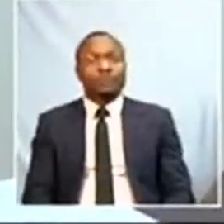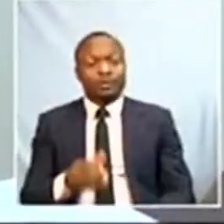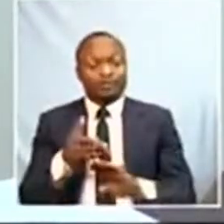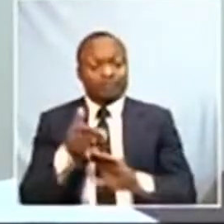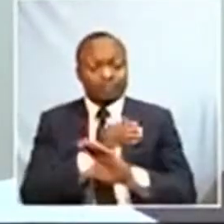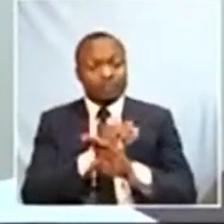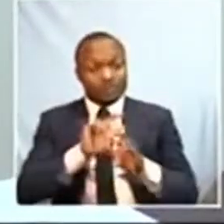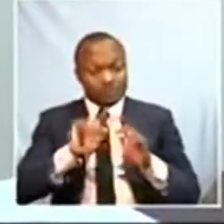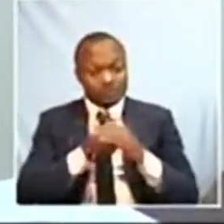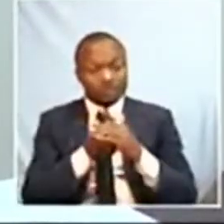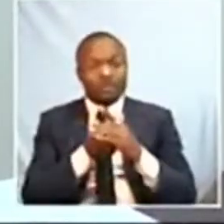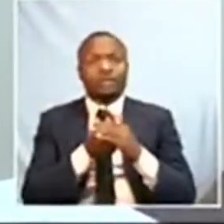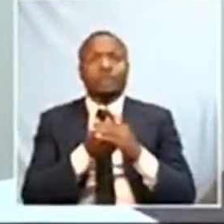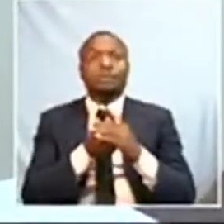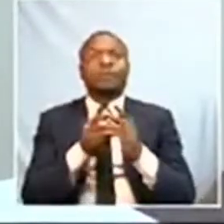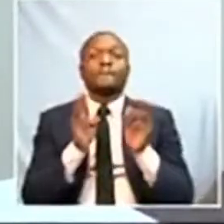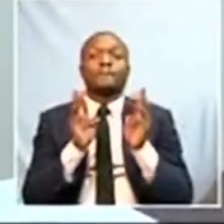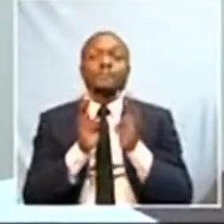Before we get into our business,